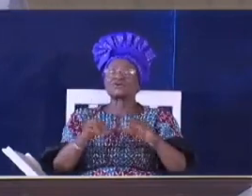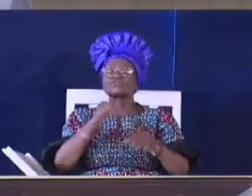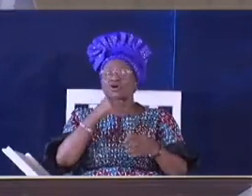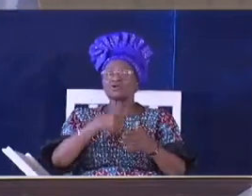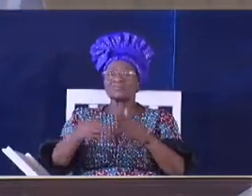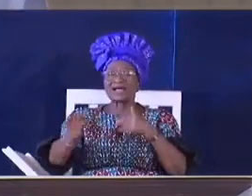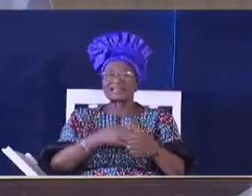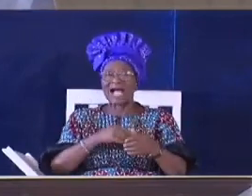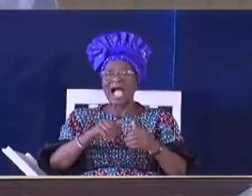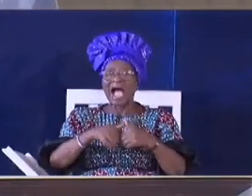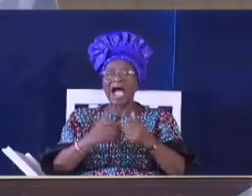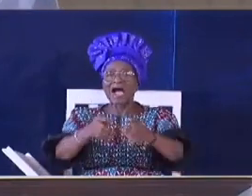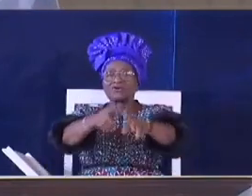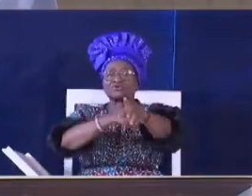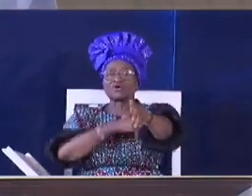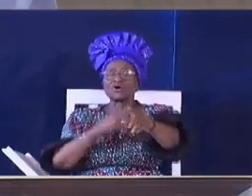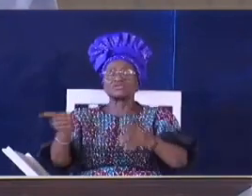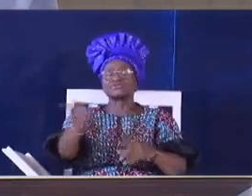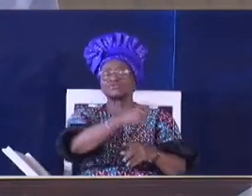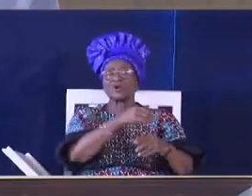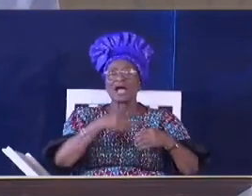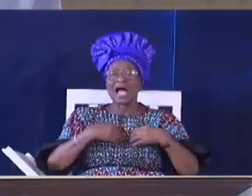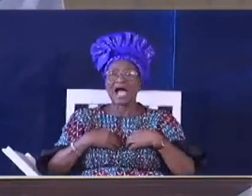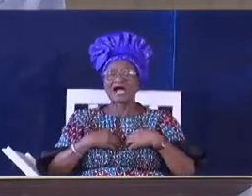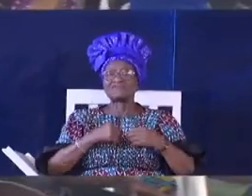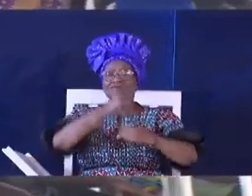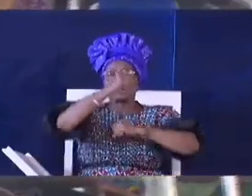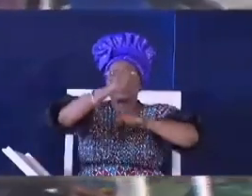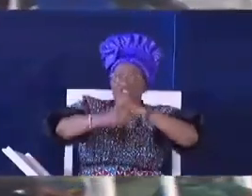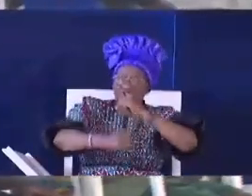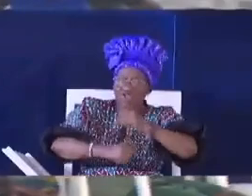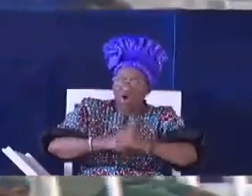suffered, your suffering will end tonight.